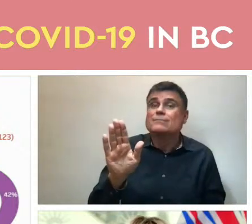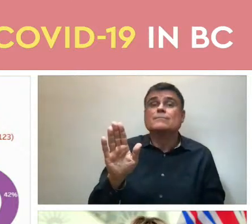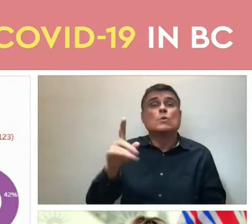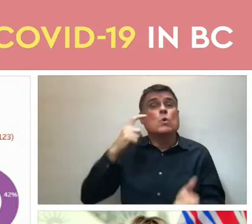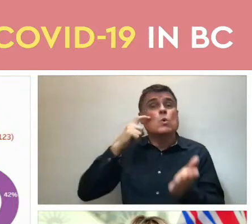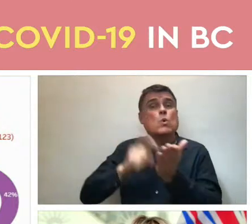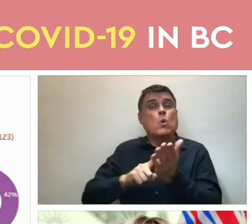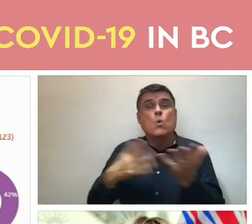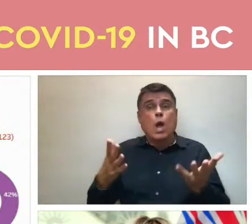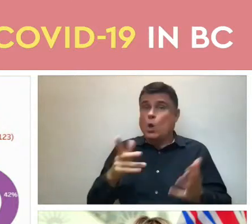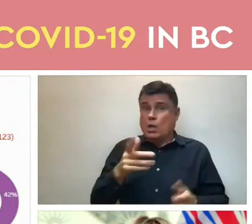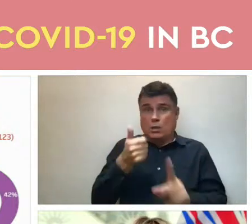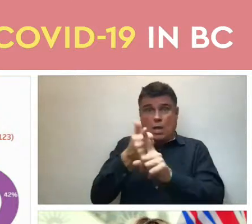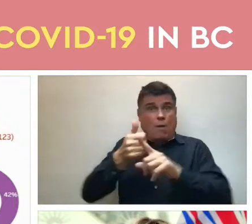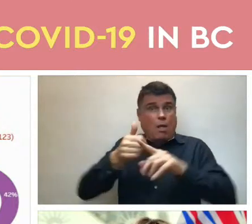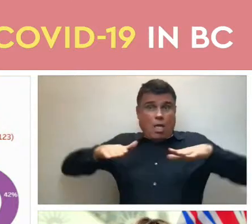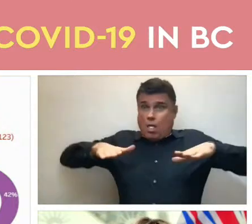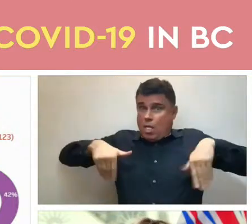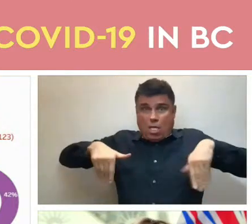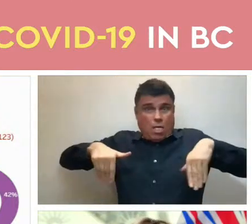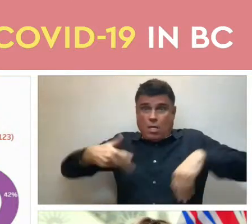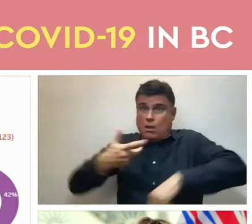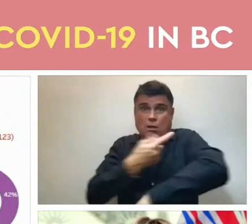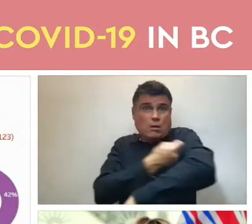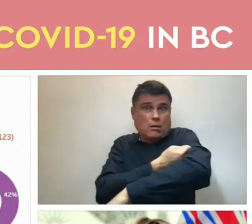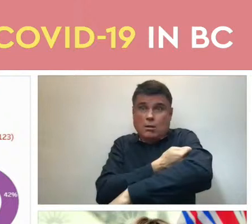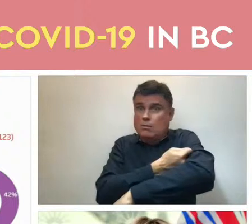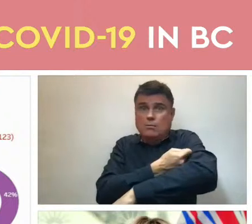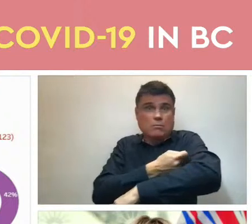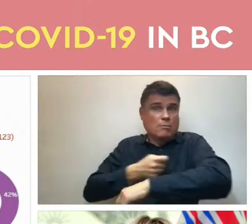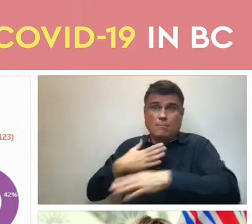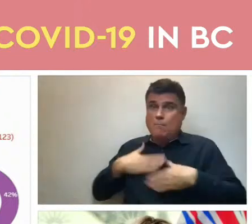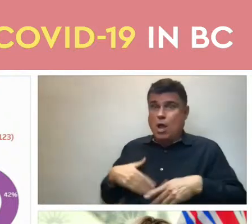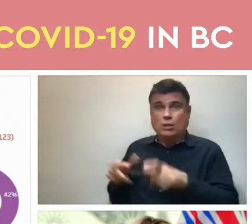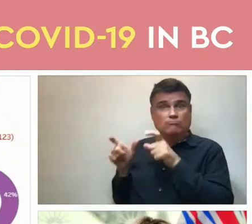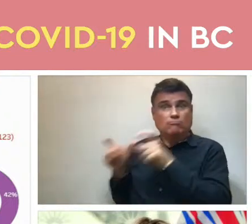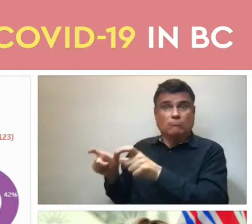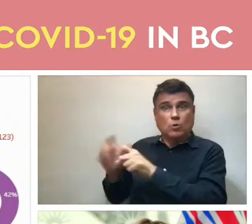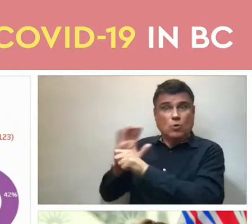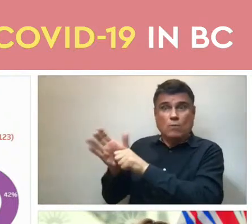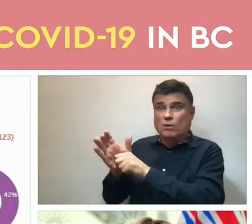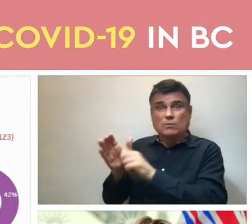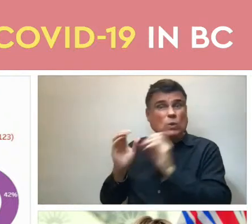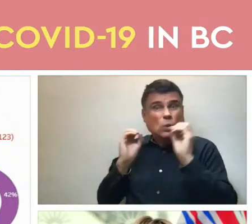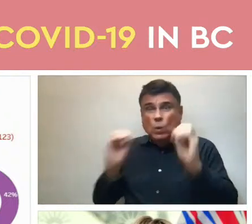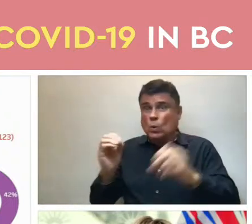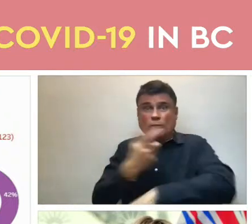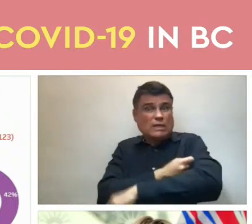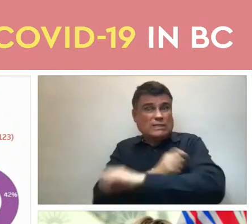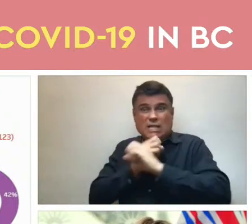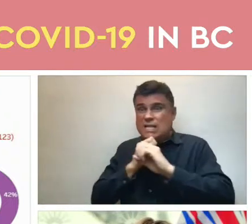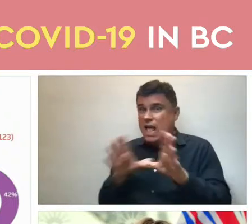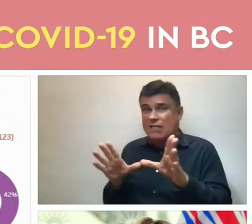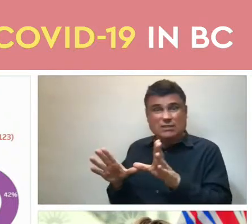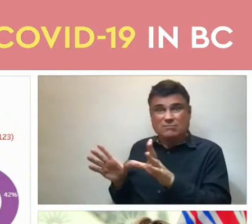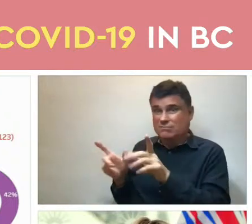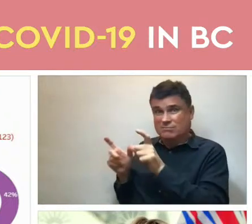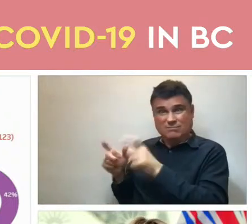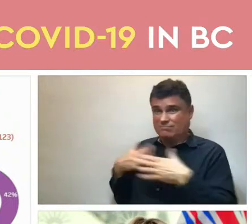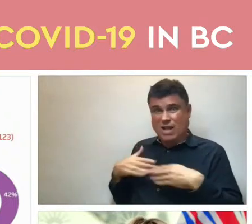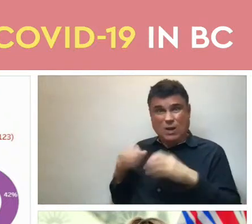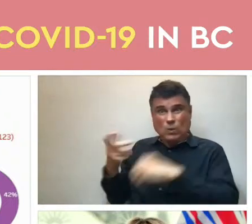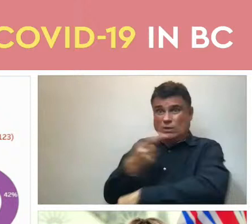that protection, that immune support that vaccination gives, you are much more likely to end up in hospital.